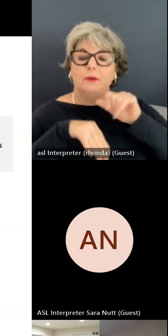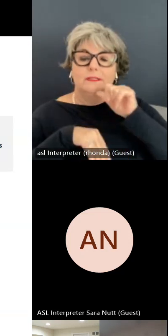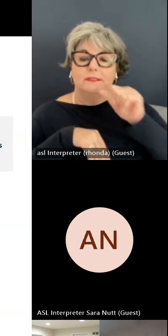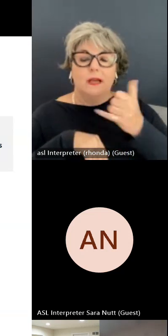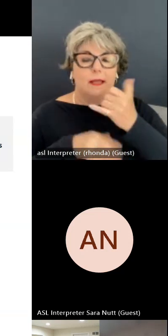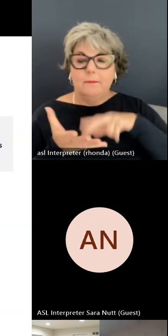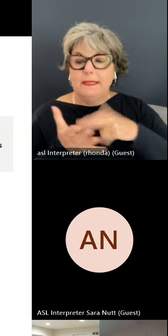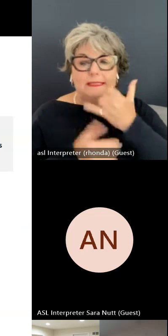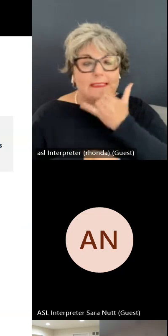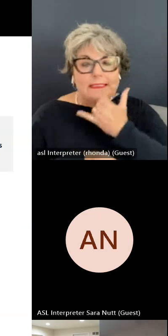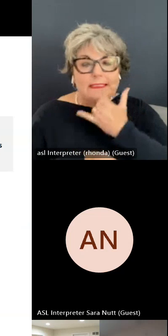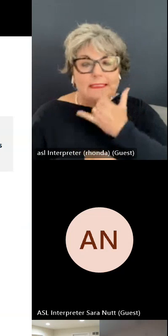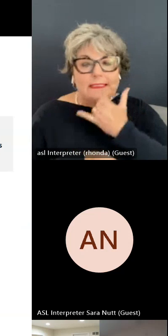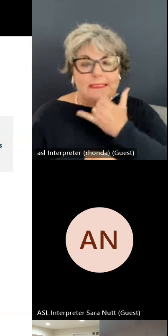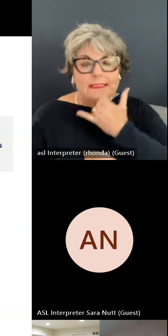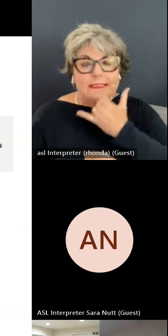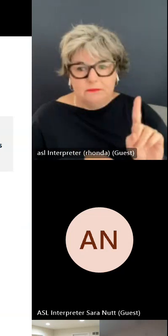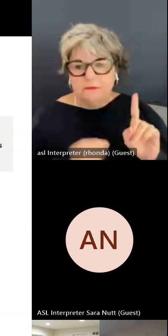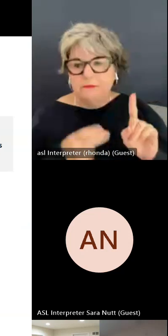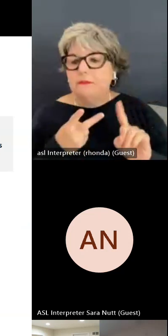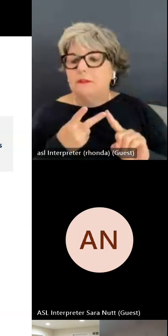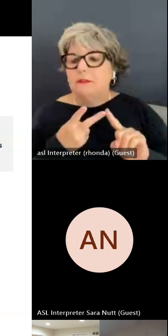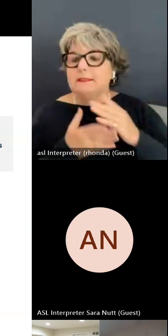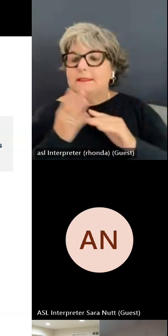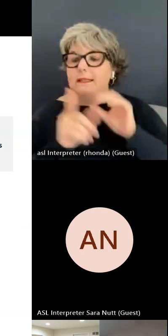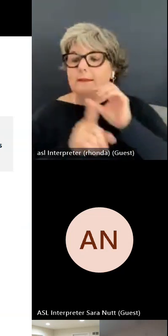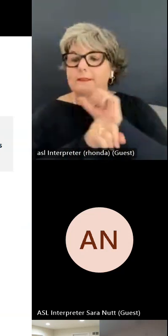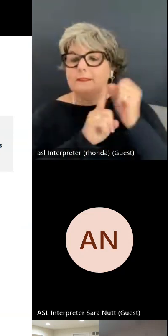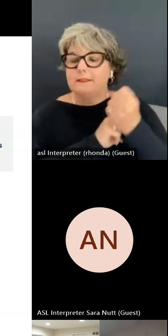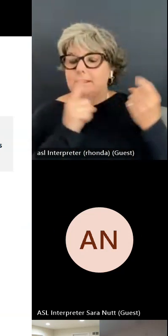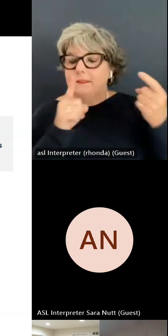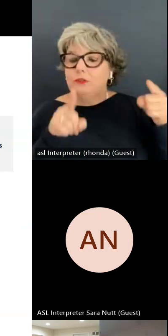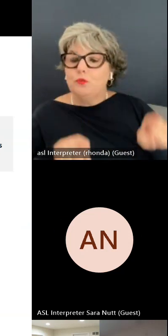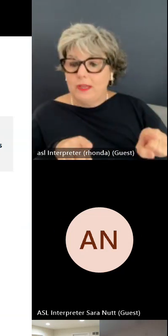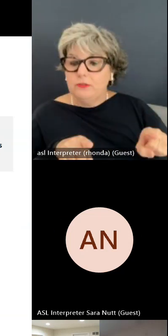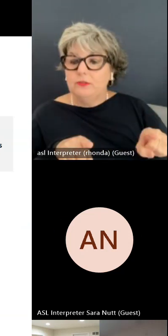error. There are cases where